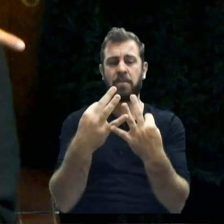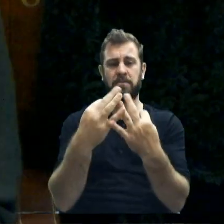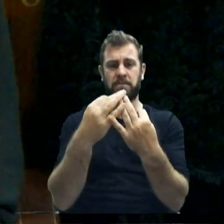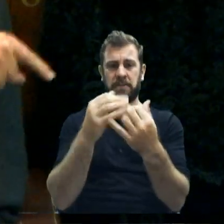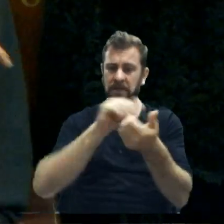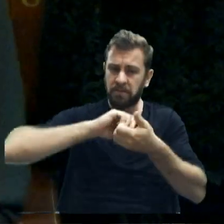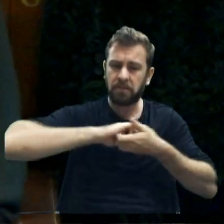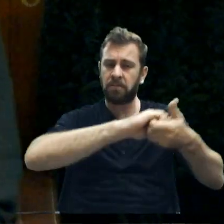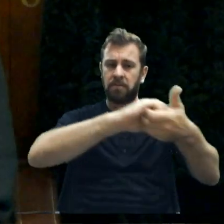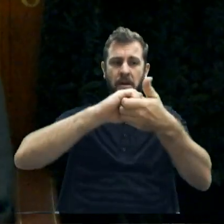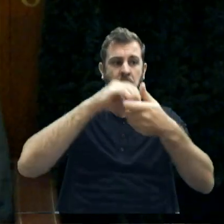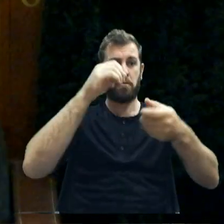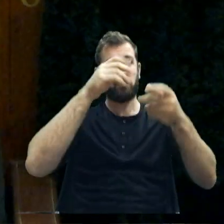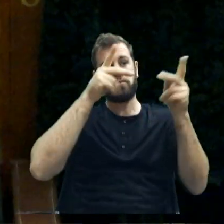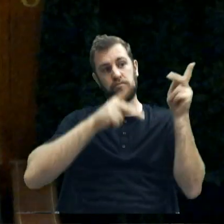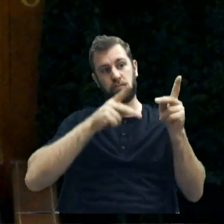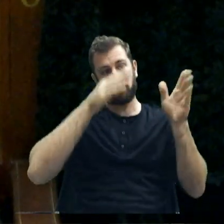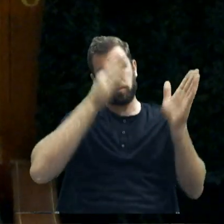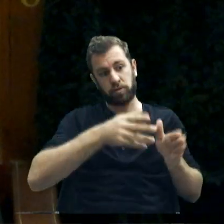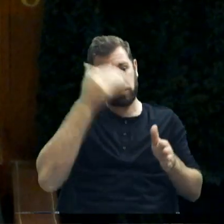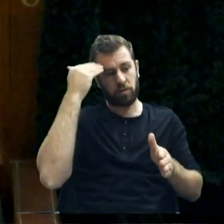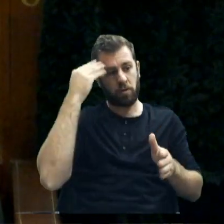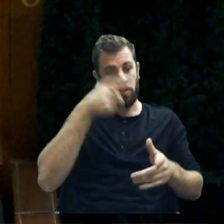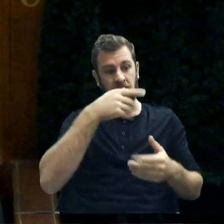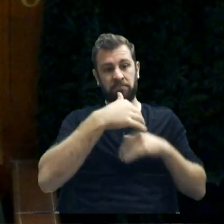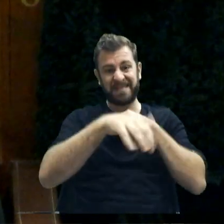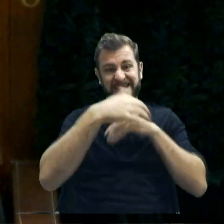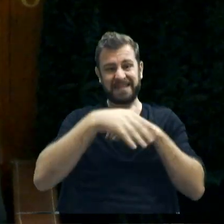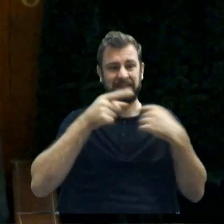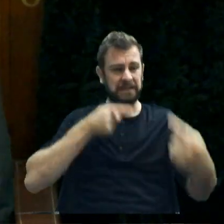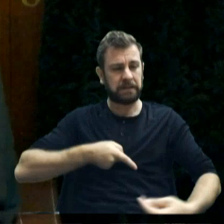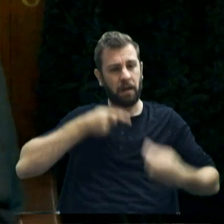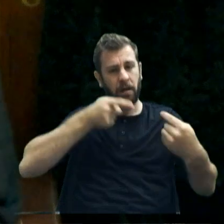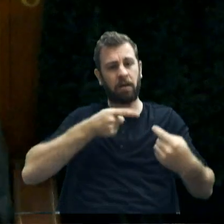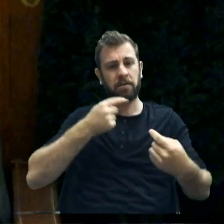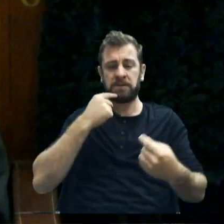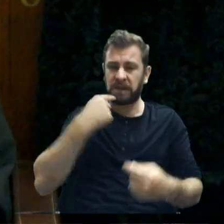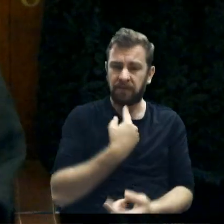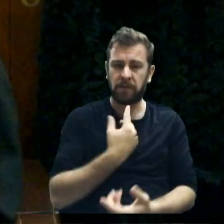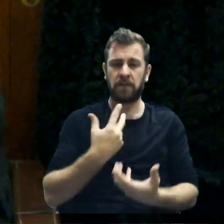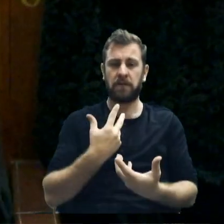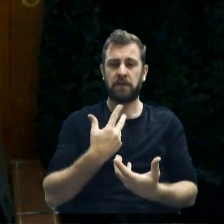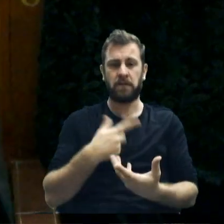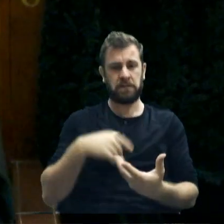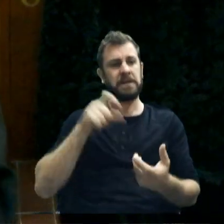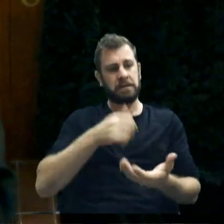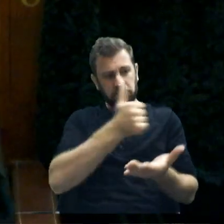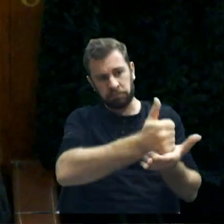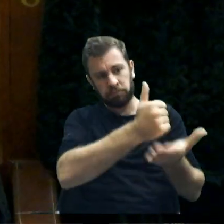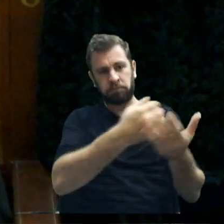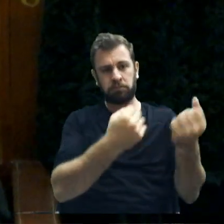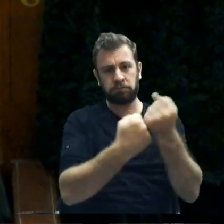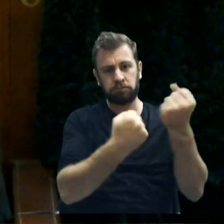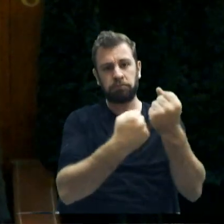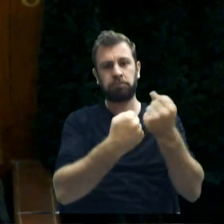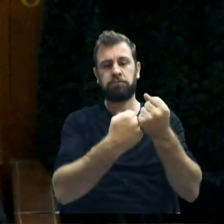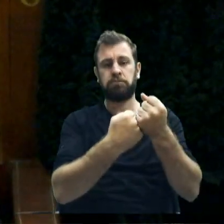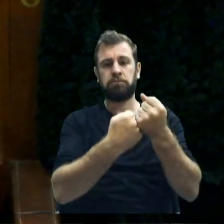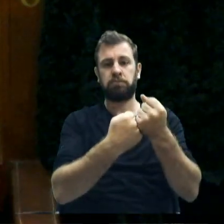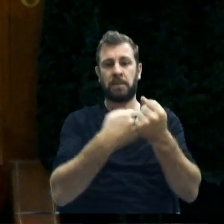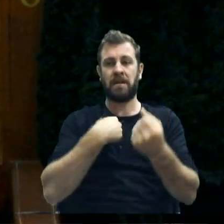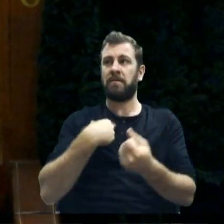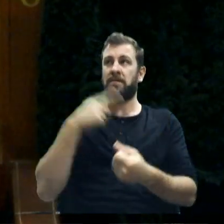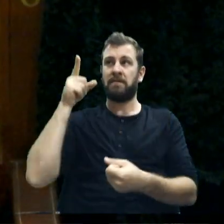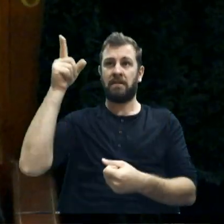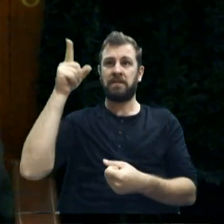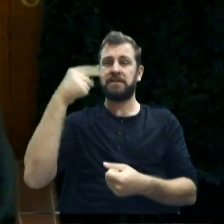know is bleeding, you should also bleed with that person. This idea that Allah said, I gave you hayat, I gave you nur, not just